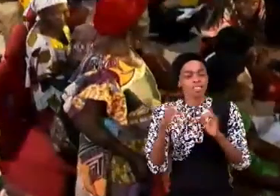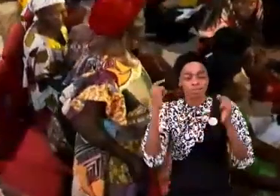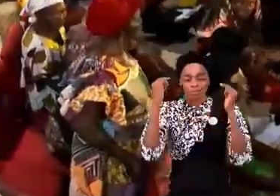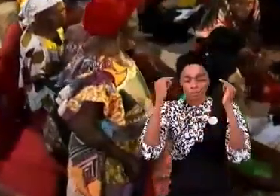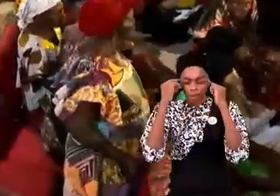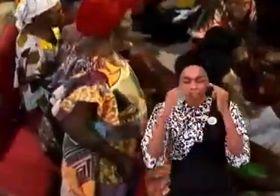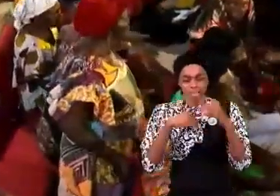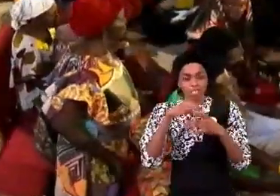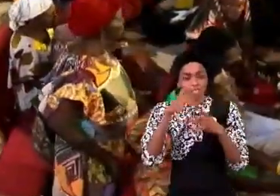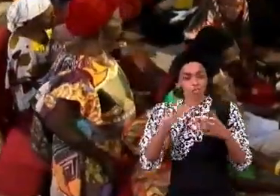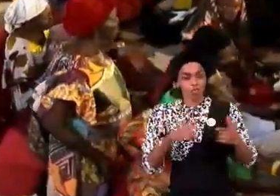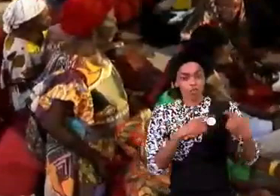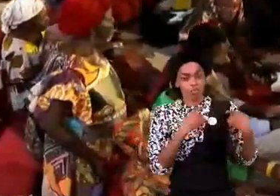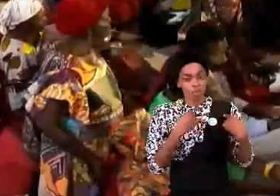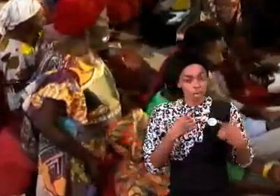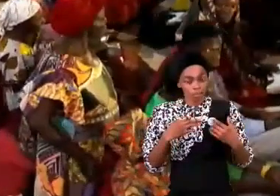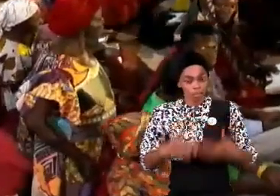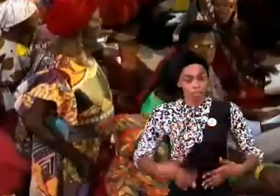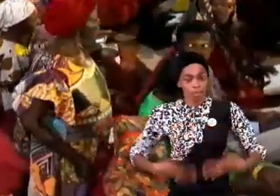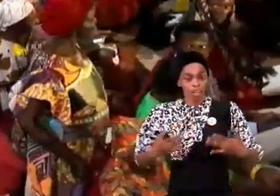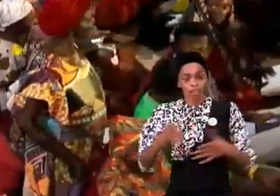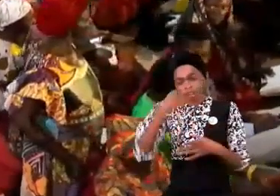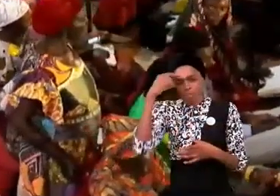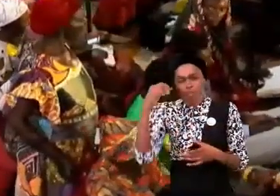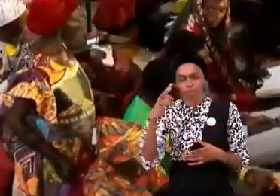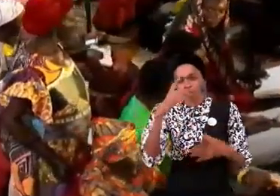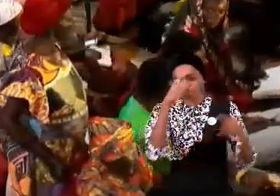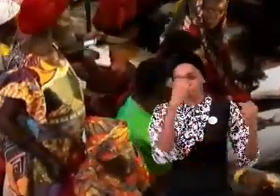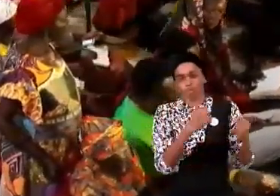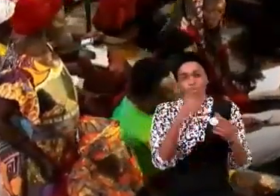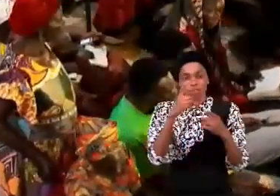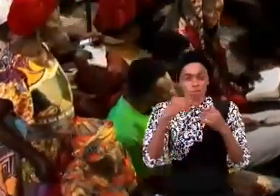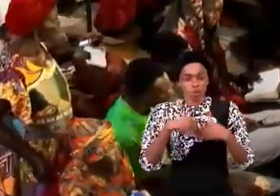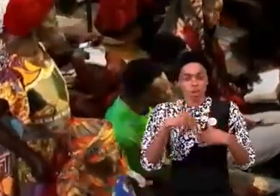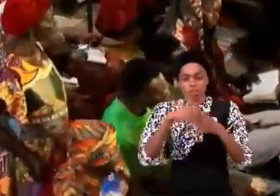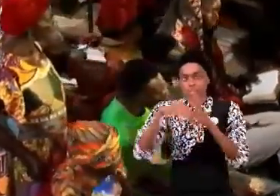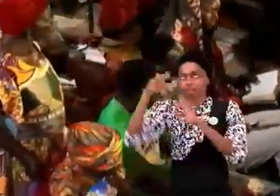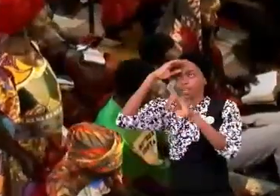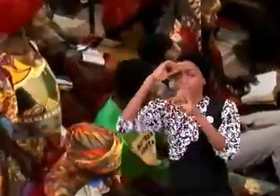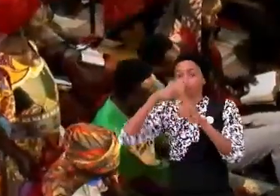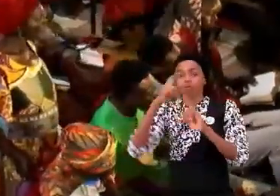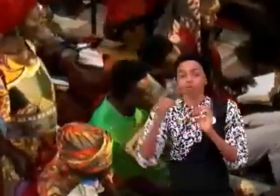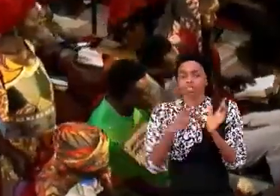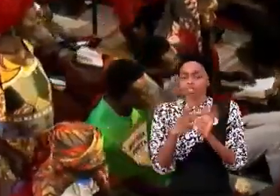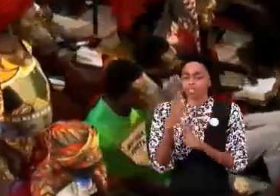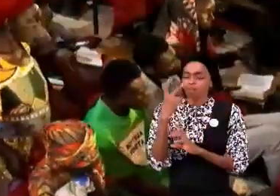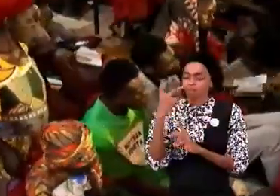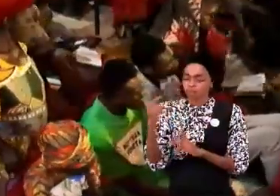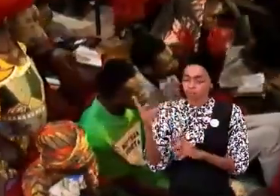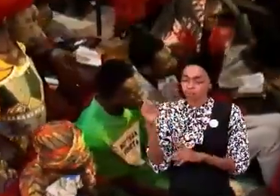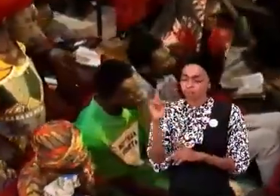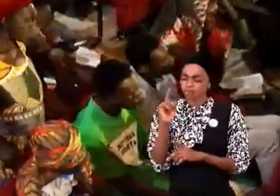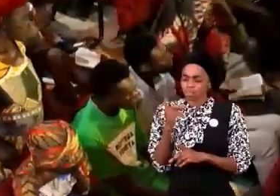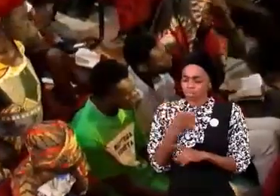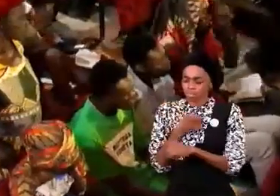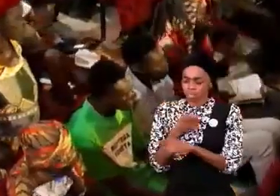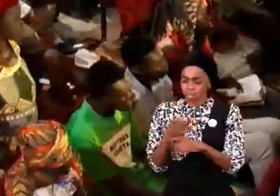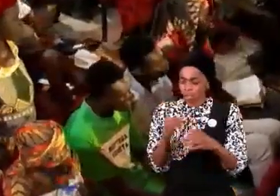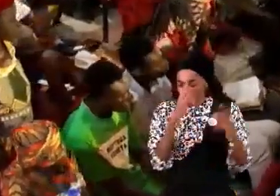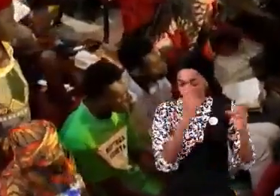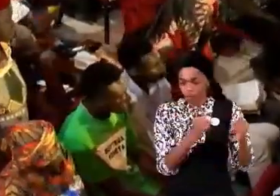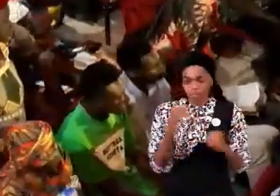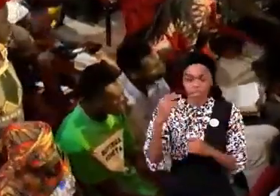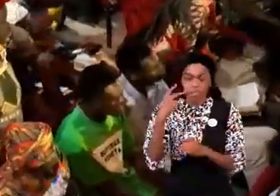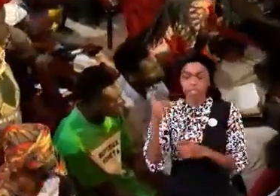he said unto the sick of the palsy, son, thy sins be forgiven thee. Finish. One